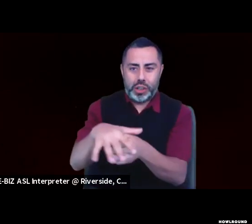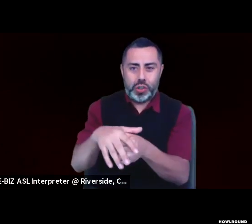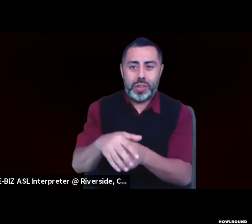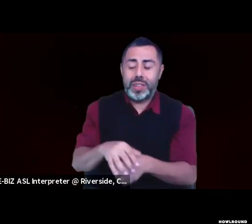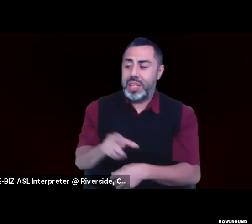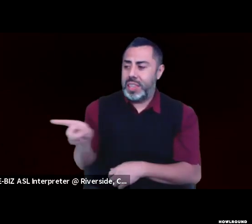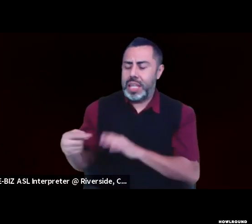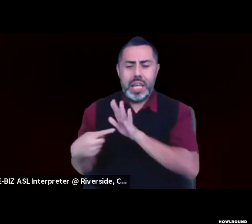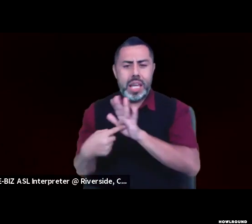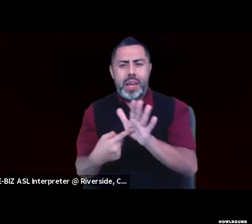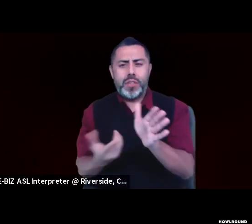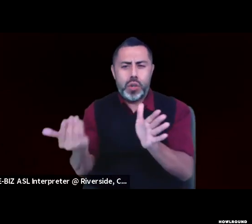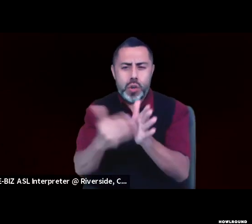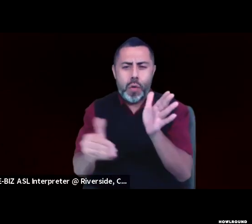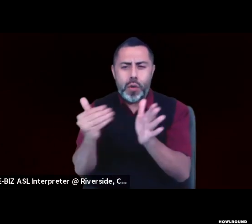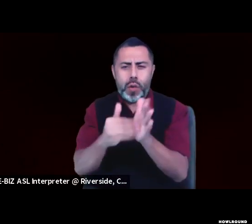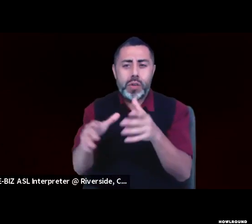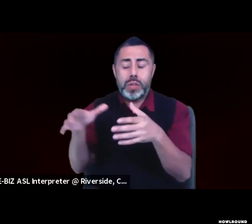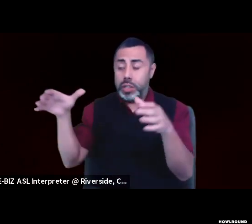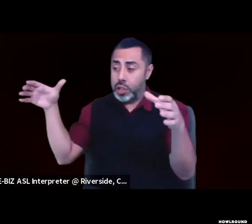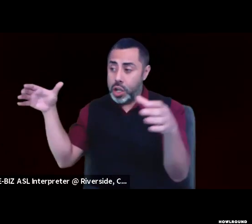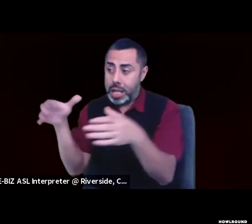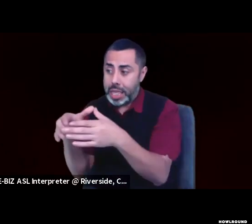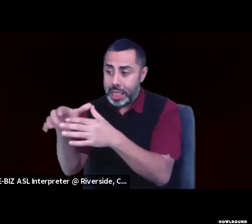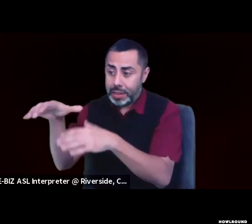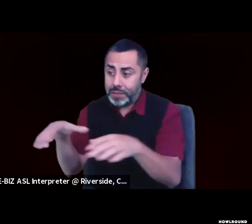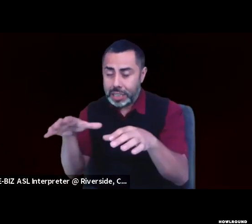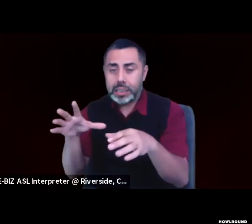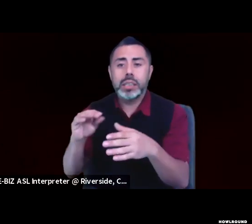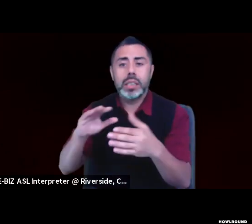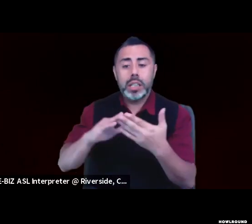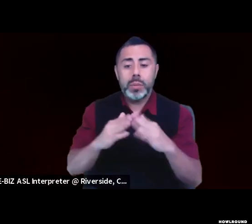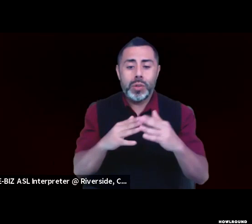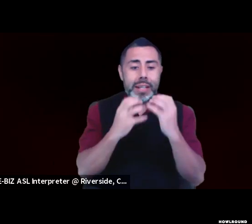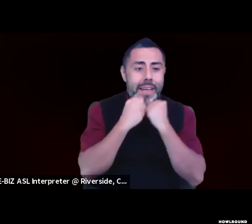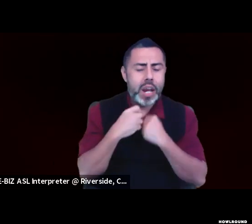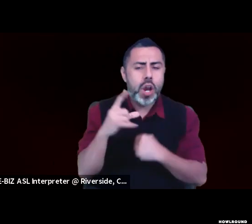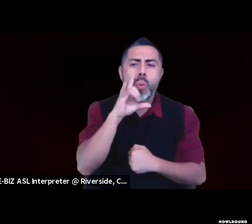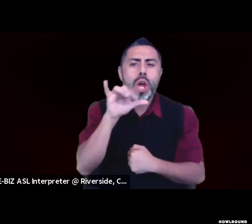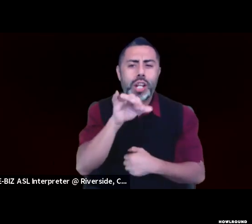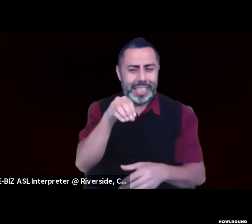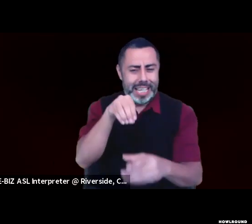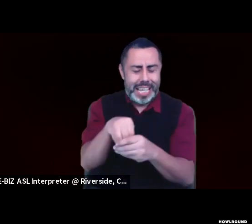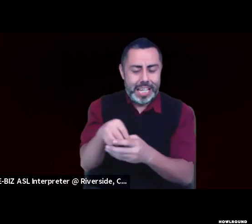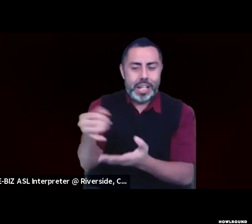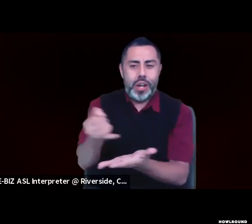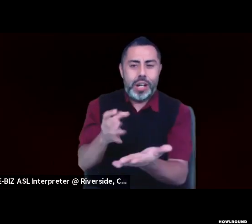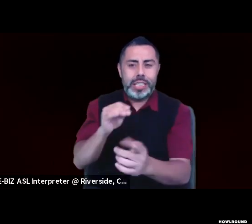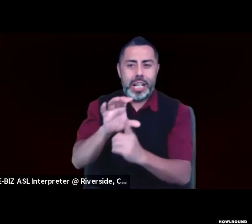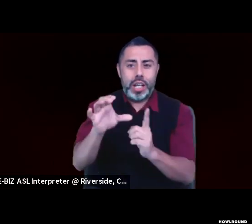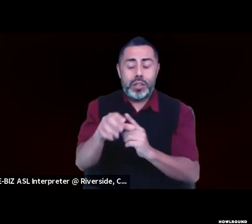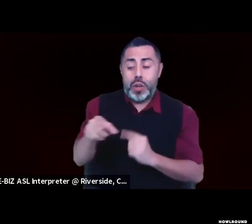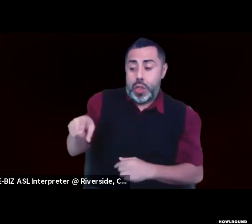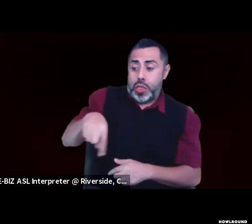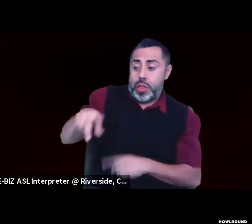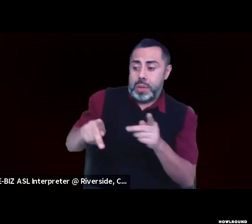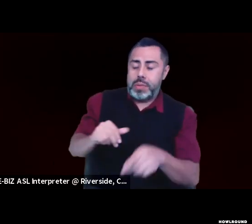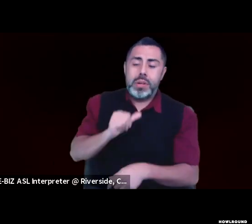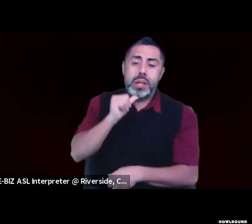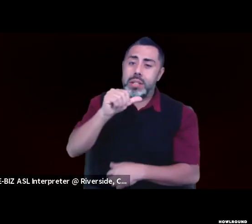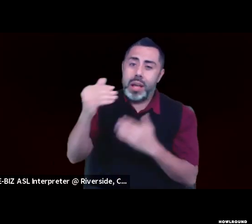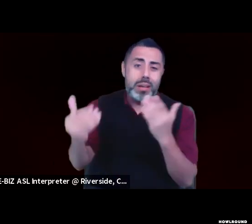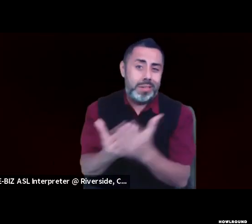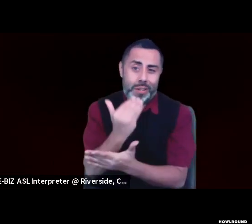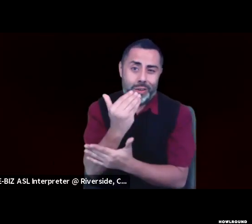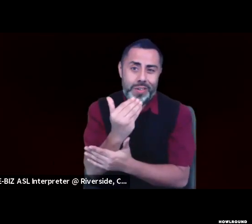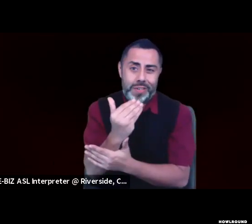action, total access, and community care looks like in the arts and culture. And they are not newcomers to the challenges of isolation